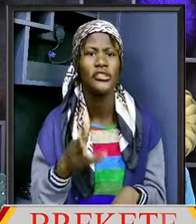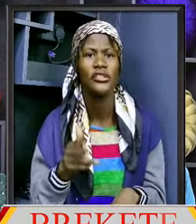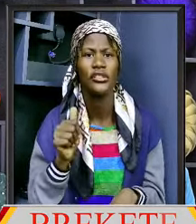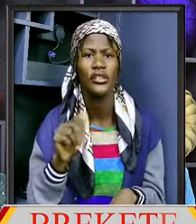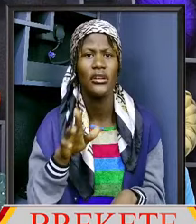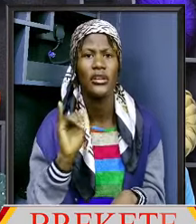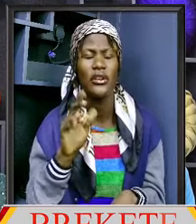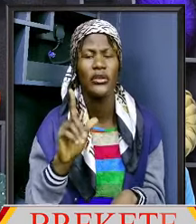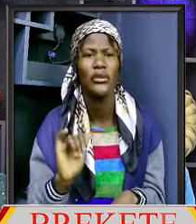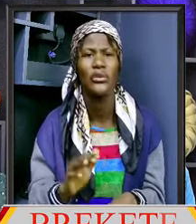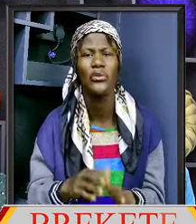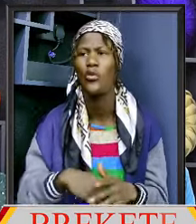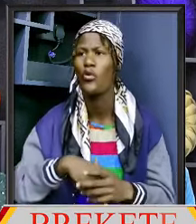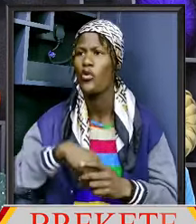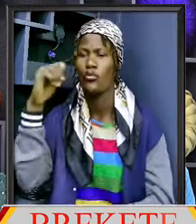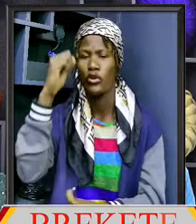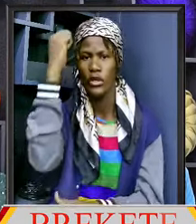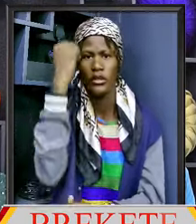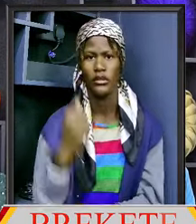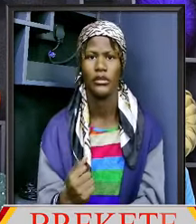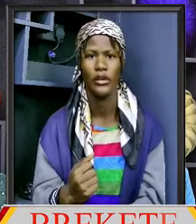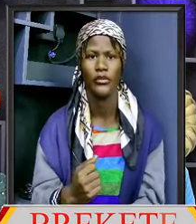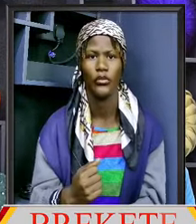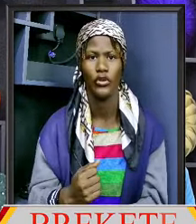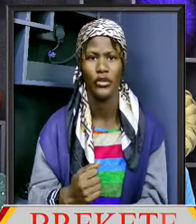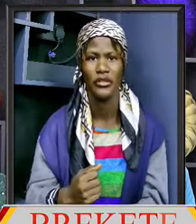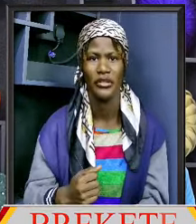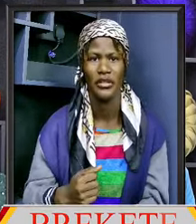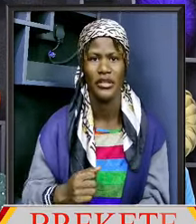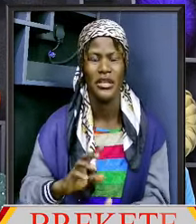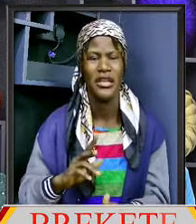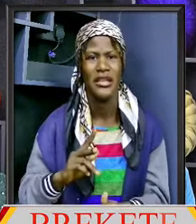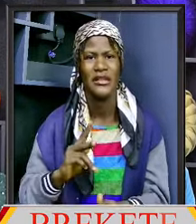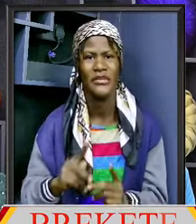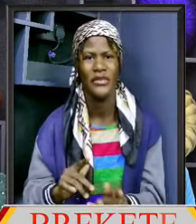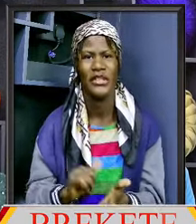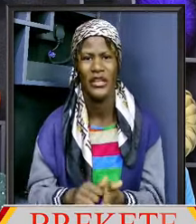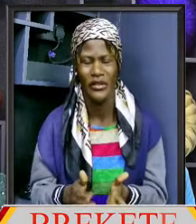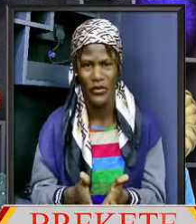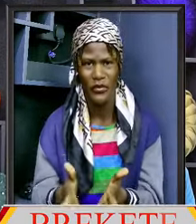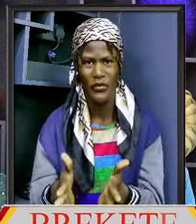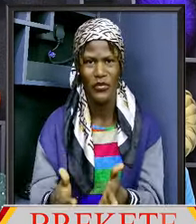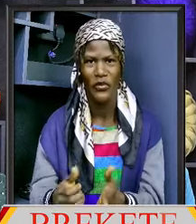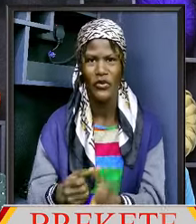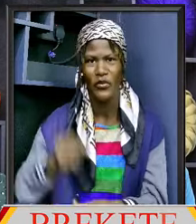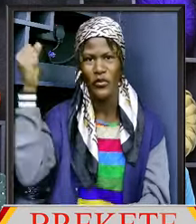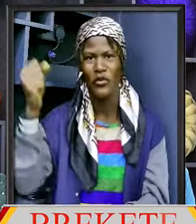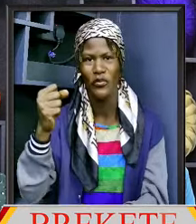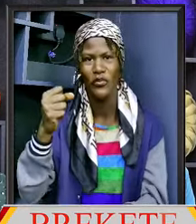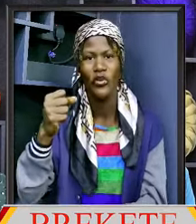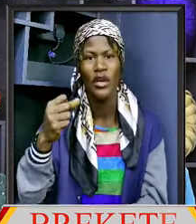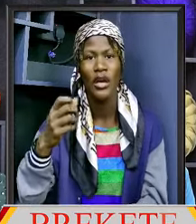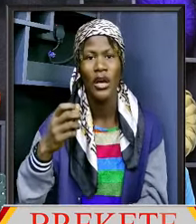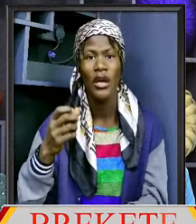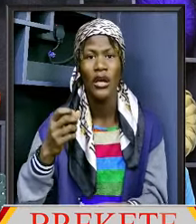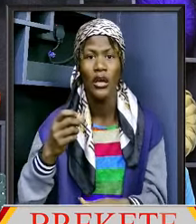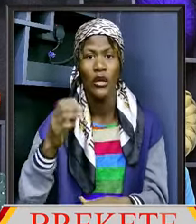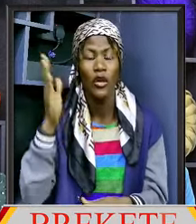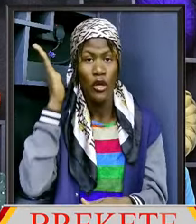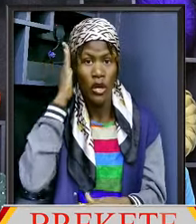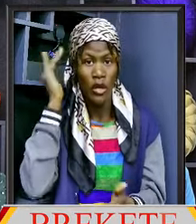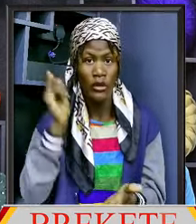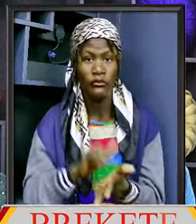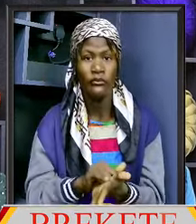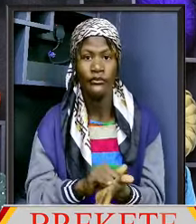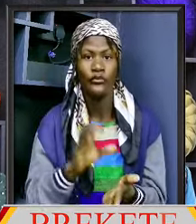signboard. So anywhere where you go do test, you get where you pass, you can't see say they don't approve signboard high. No saying that children where